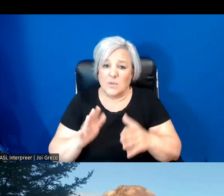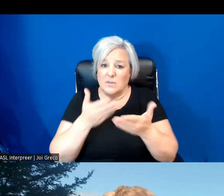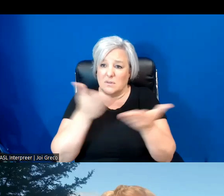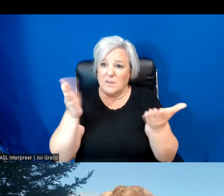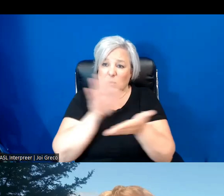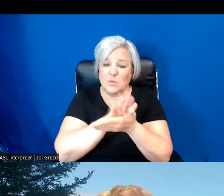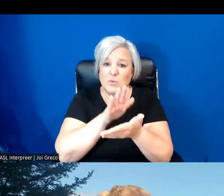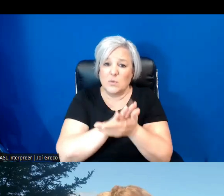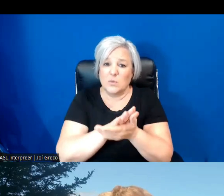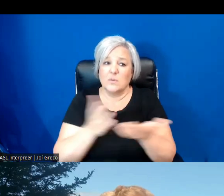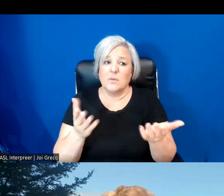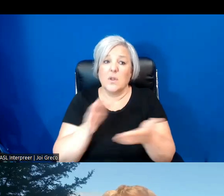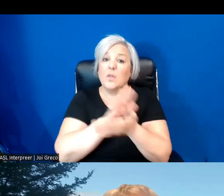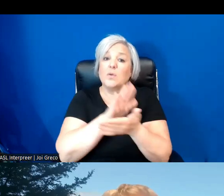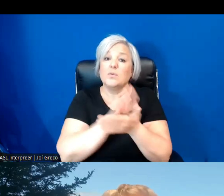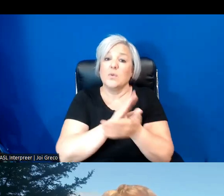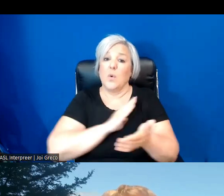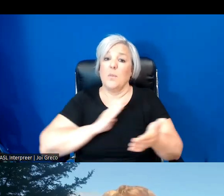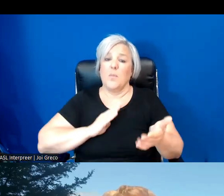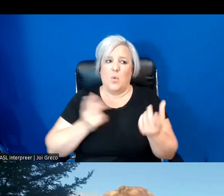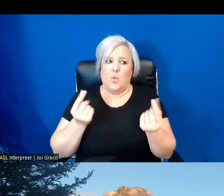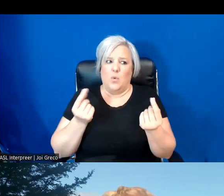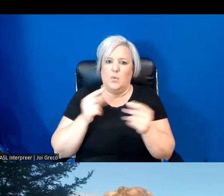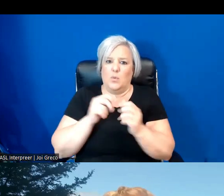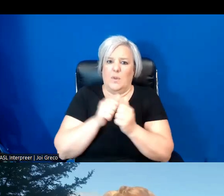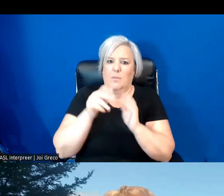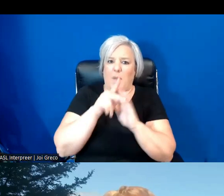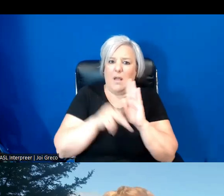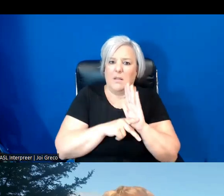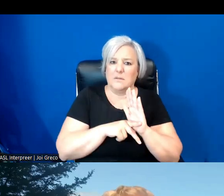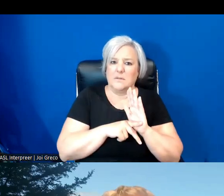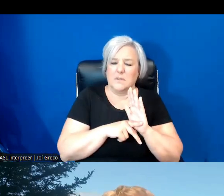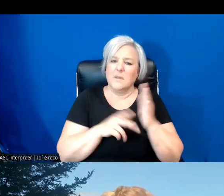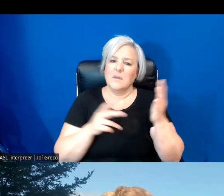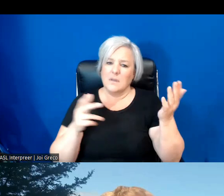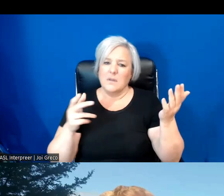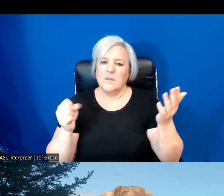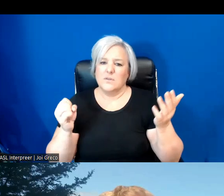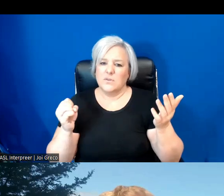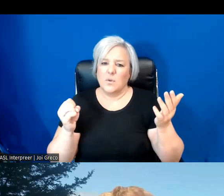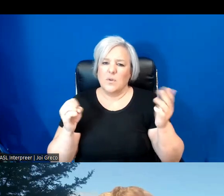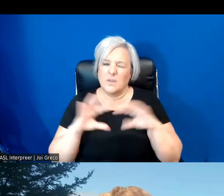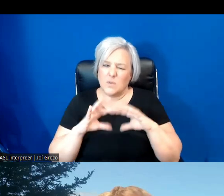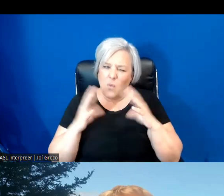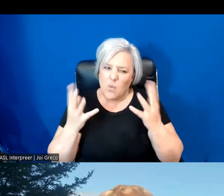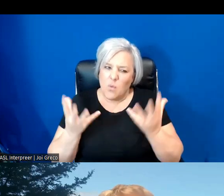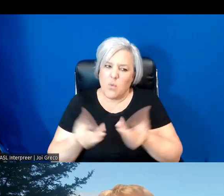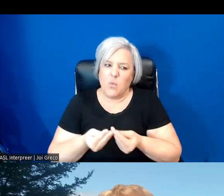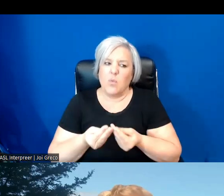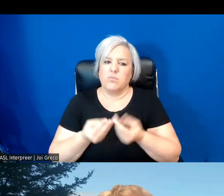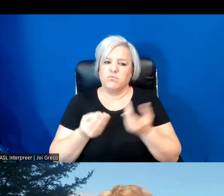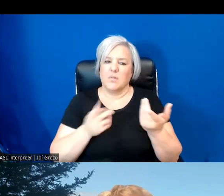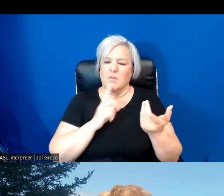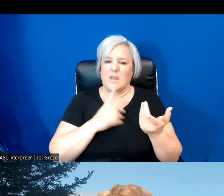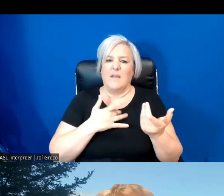schools. What's the school board supposed to do around policy? So there's just a whole lot of what I think